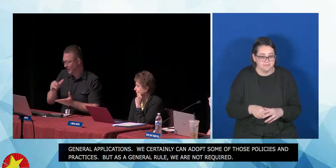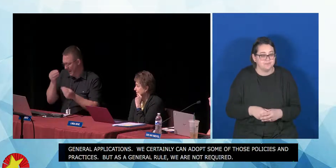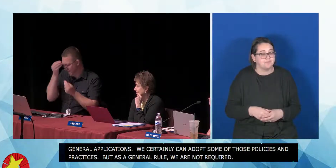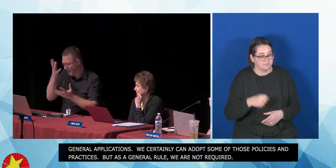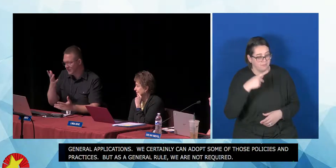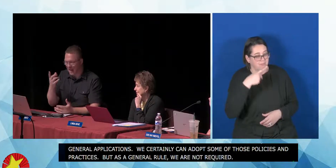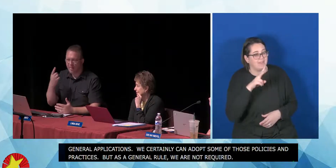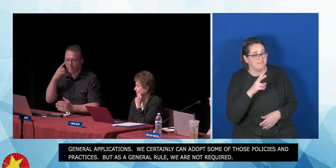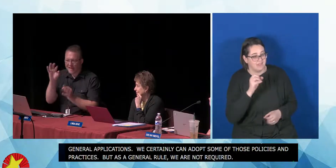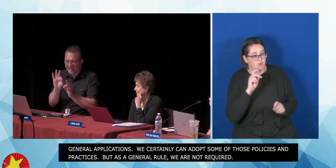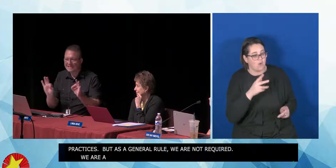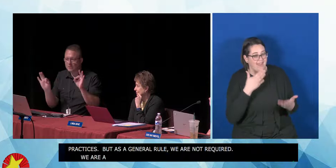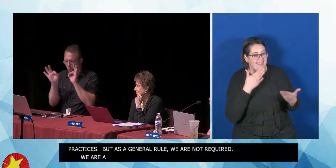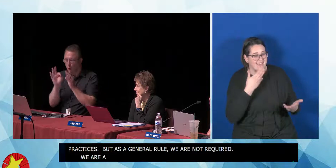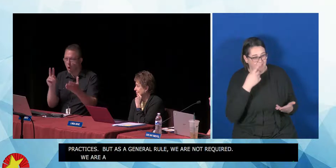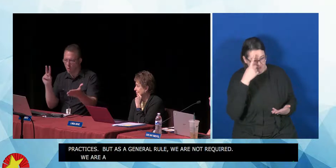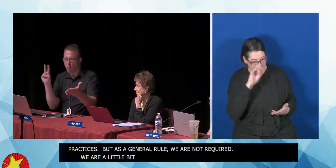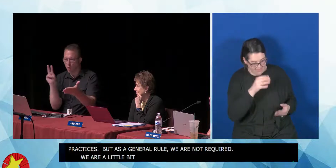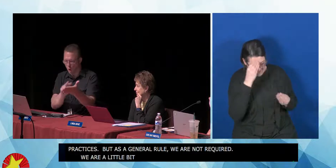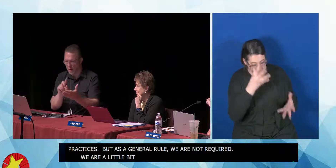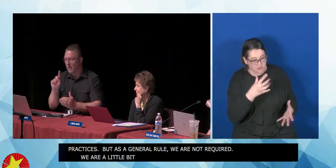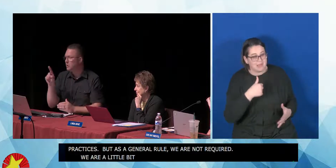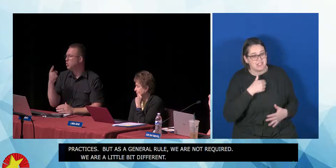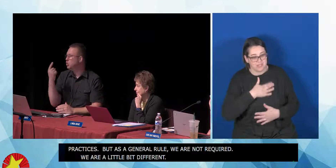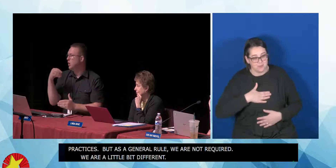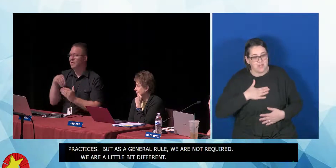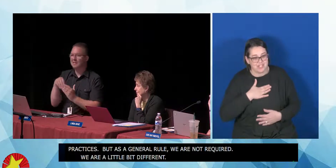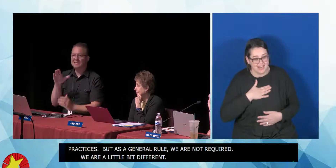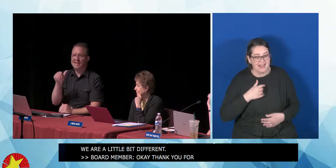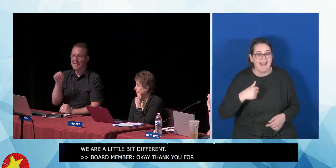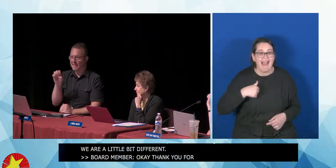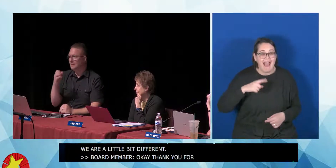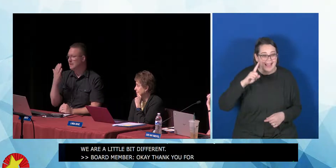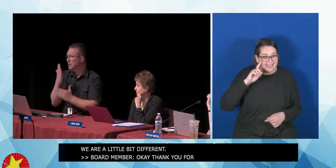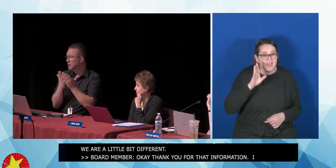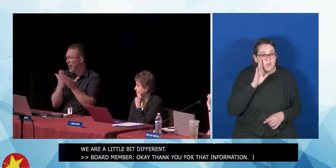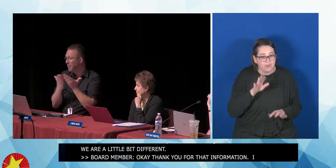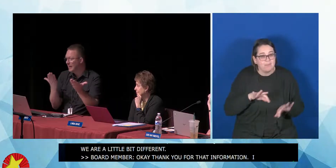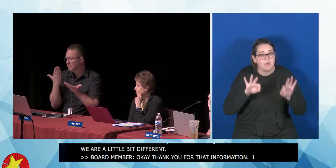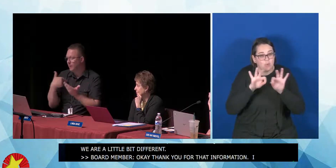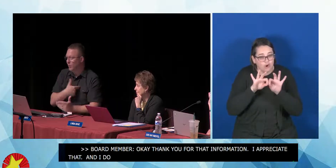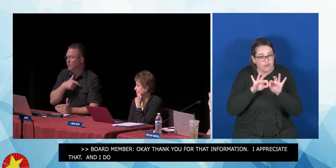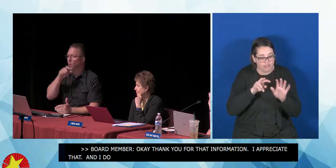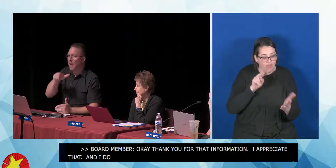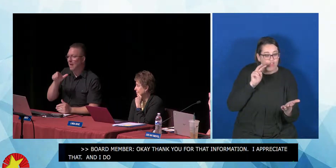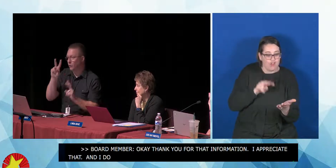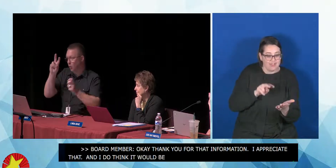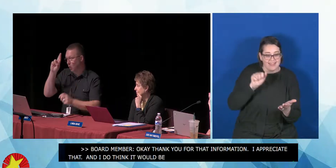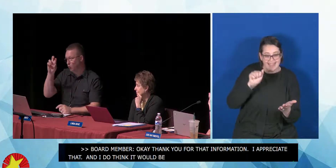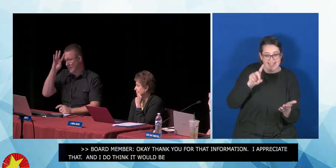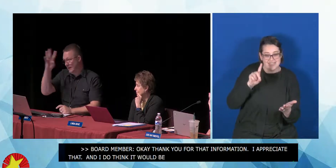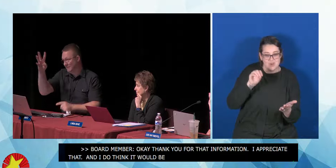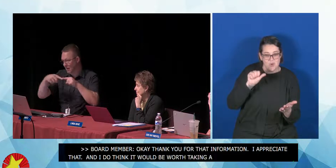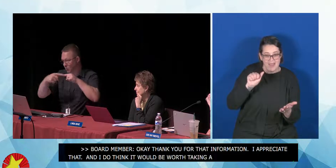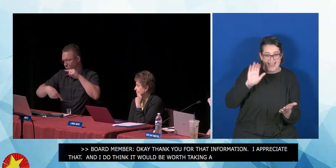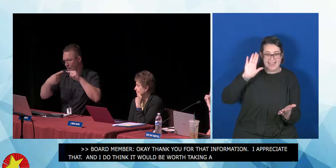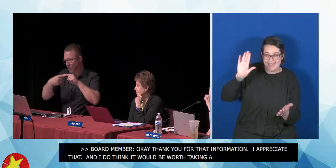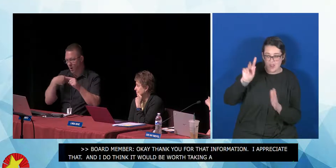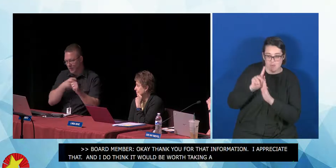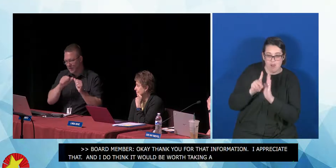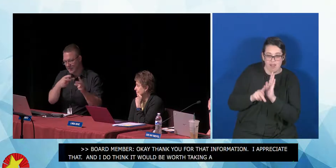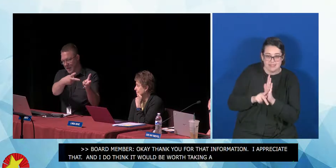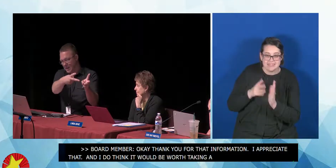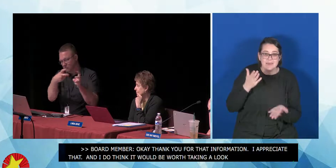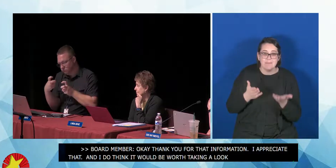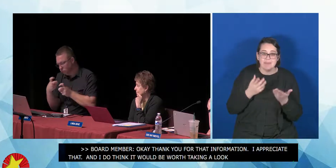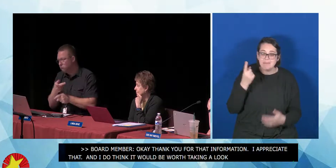Okay, thank you for that information. I appreciate that. I do think it would be worth taking a look at the ADOA policy just in case there's something that